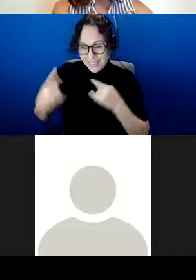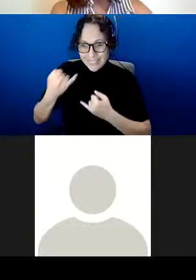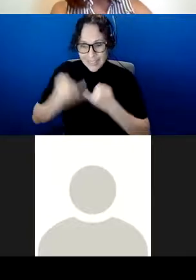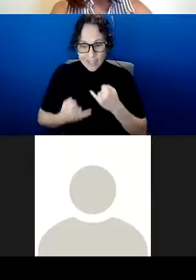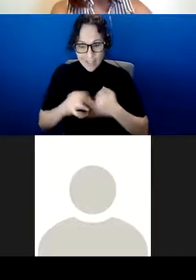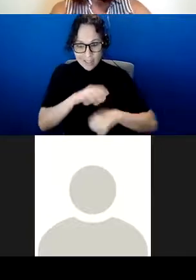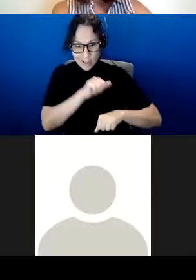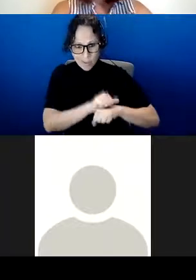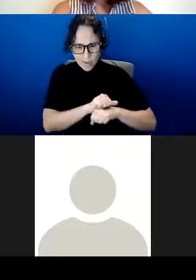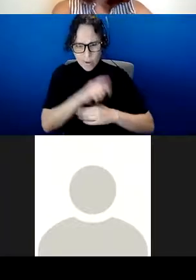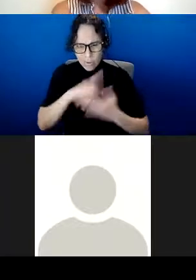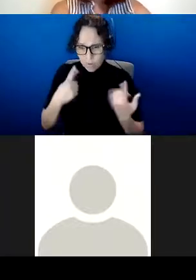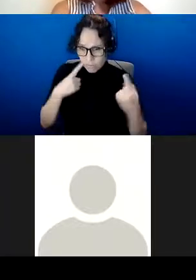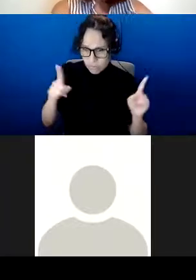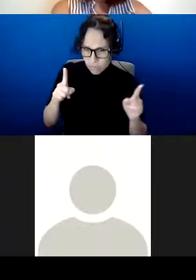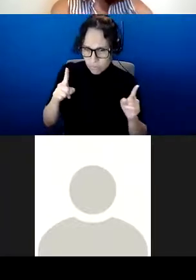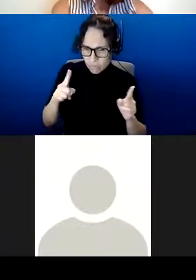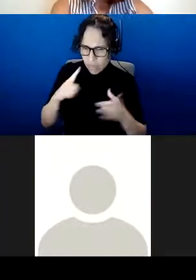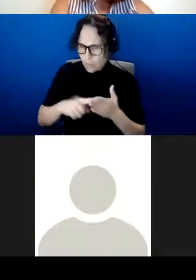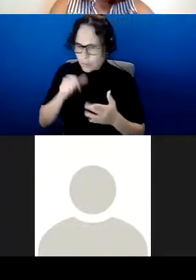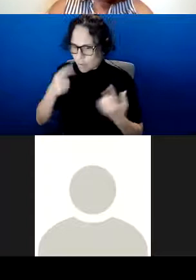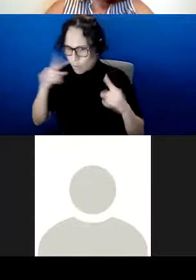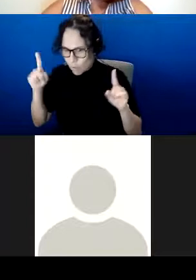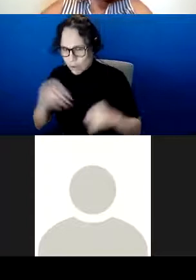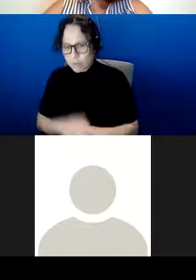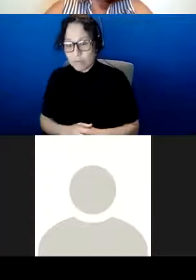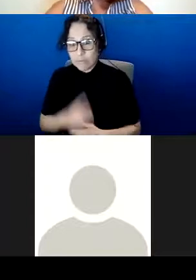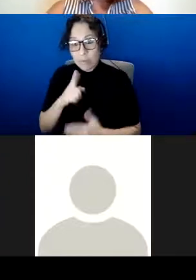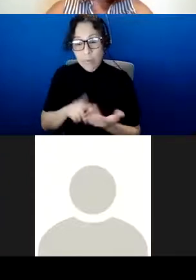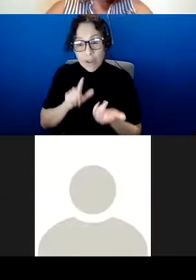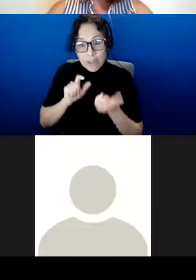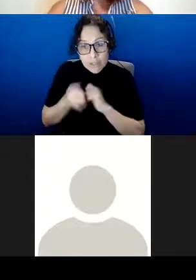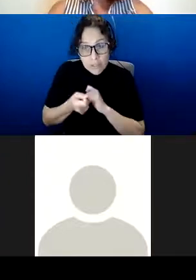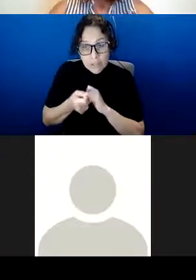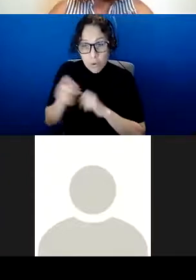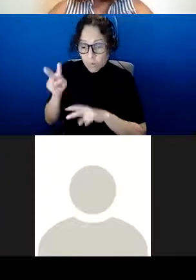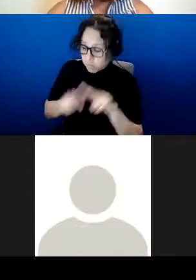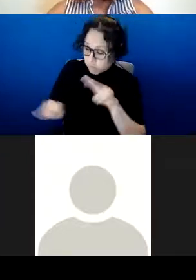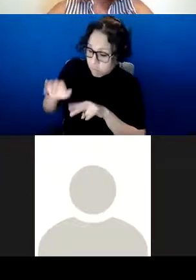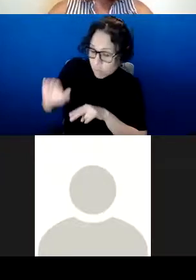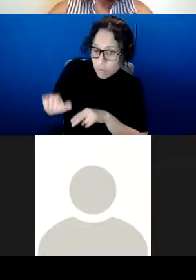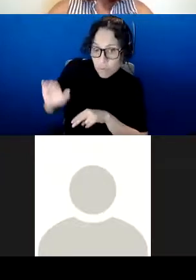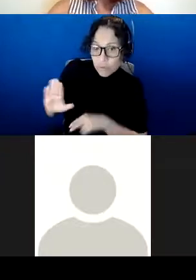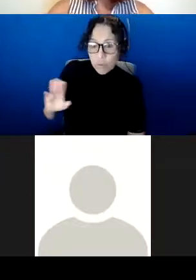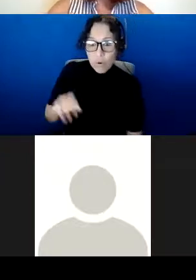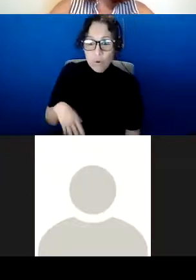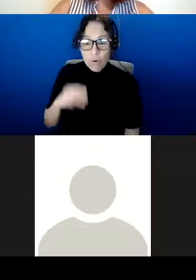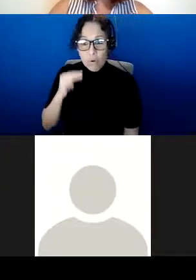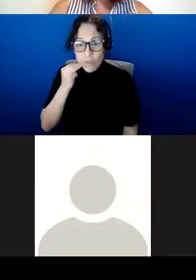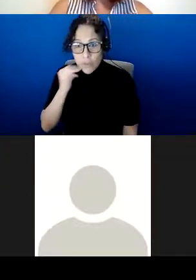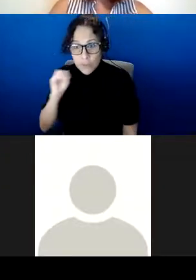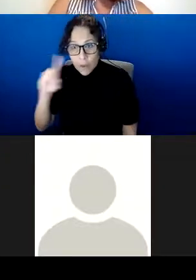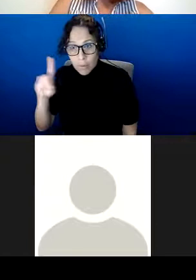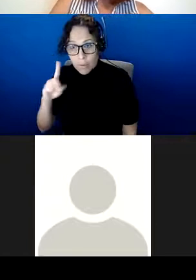and what's not working so well? What changes or observations with your child's health, mood, or daily life do you